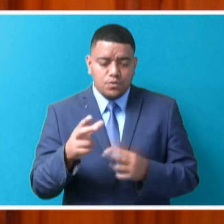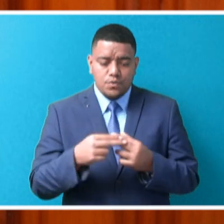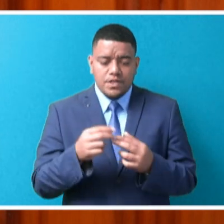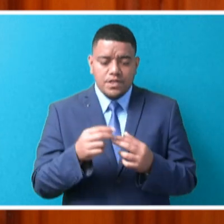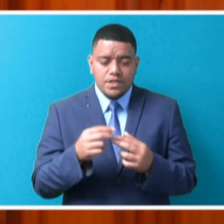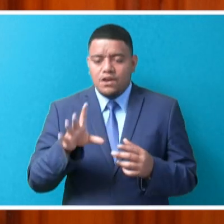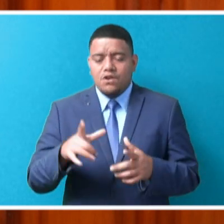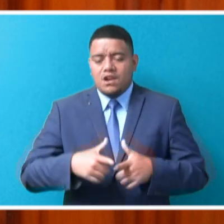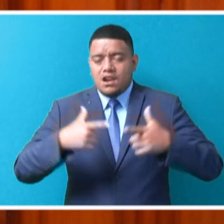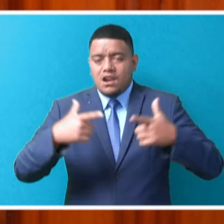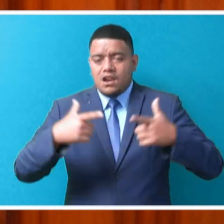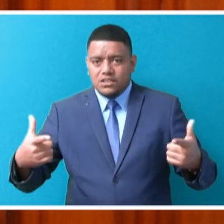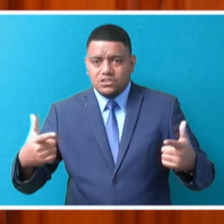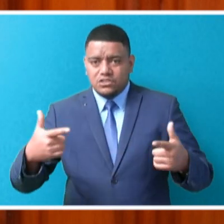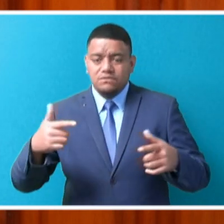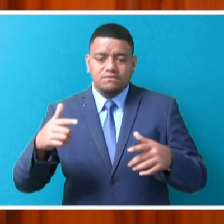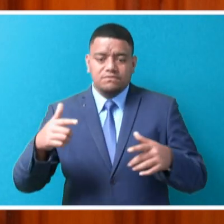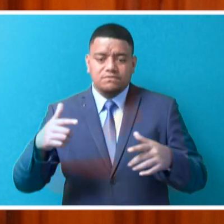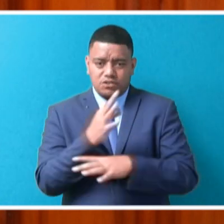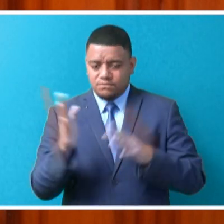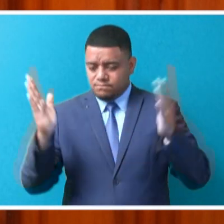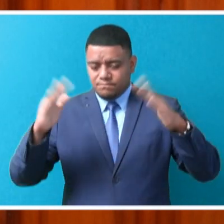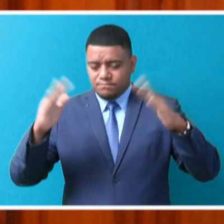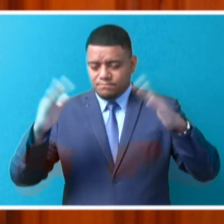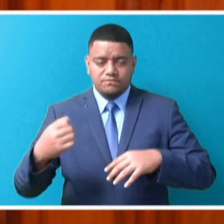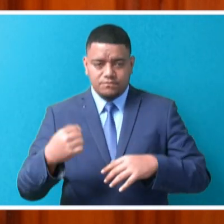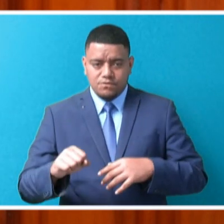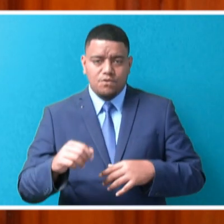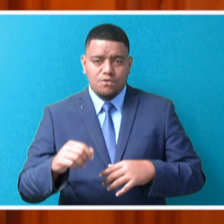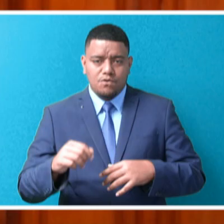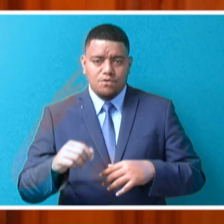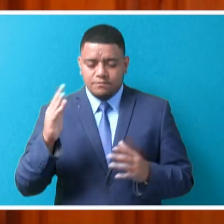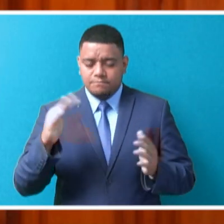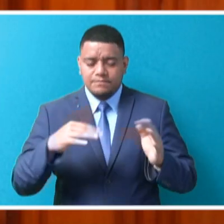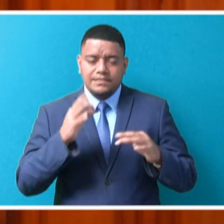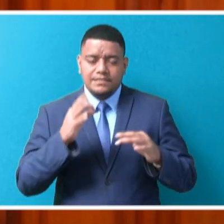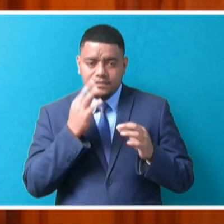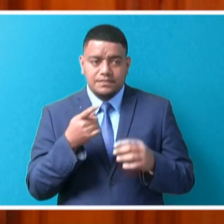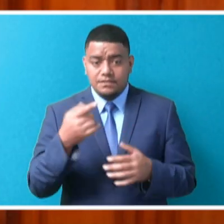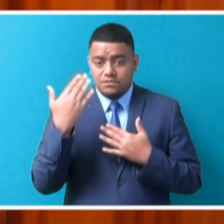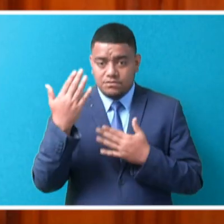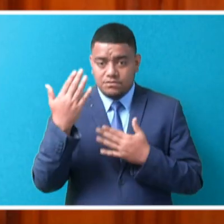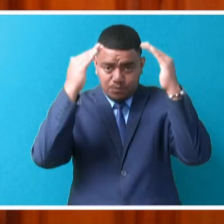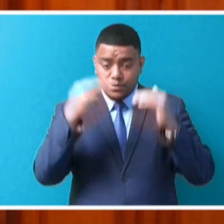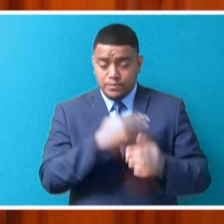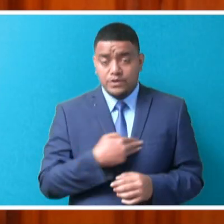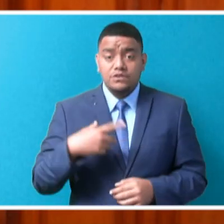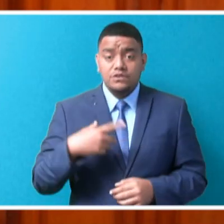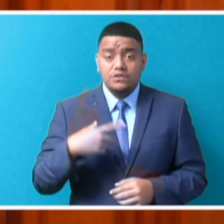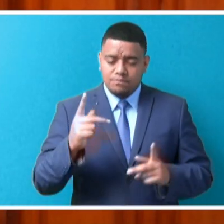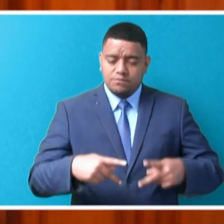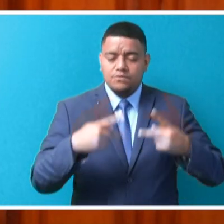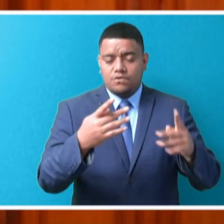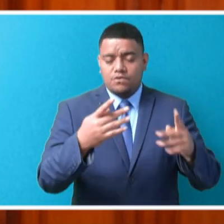harvesting, and strengthen community resilience and livelihood diversification. Honorable Speaker, the Ministry has progressed work on the